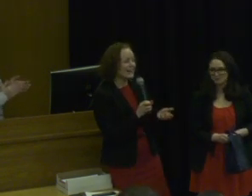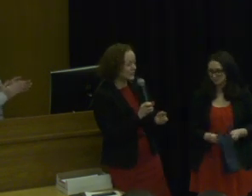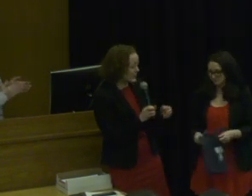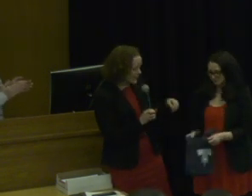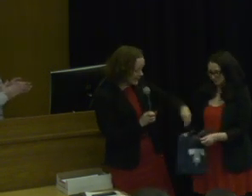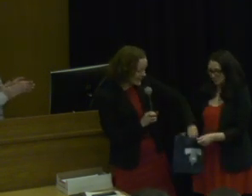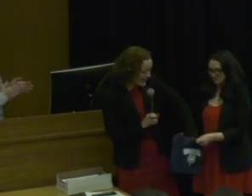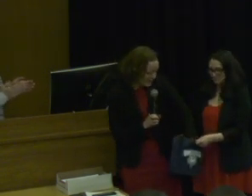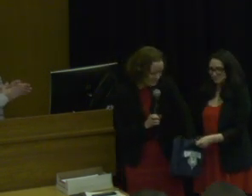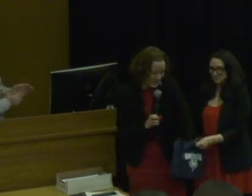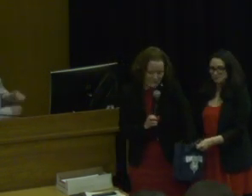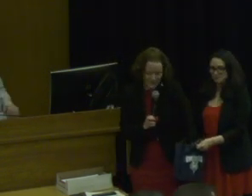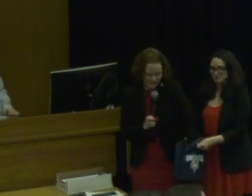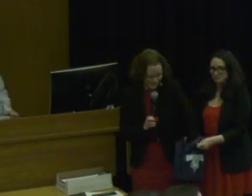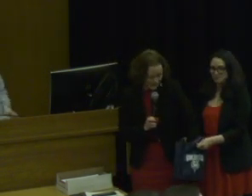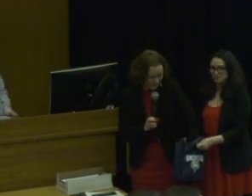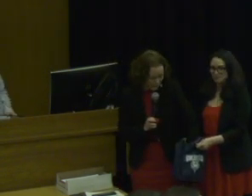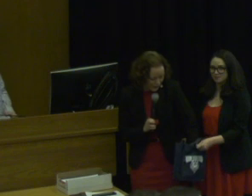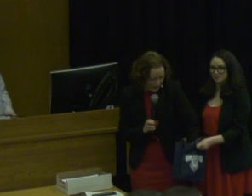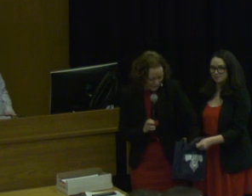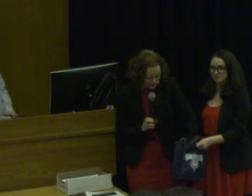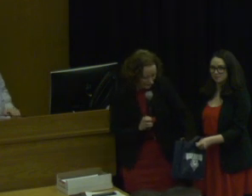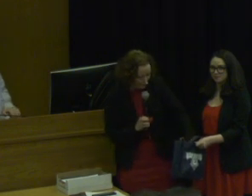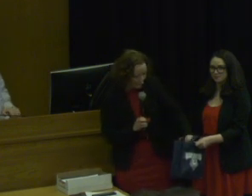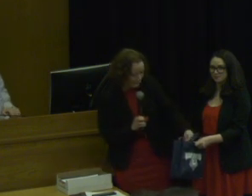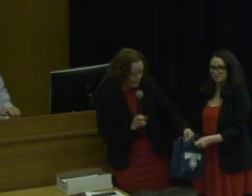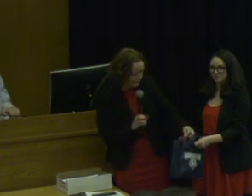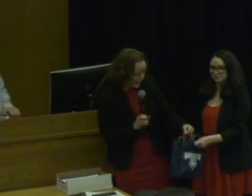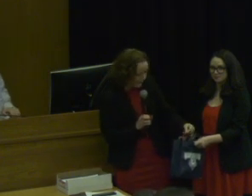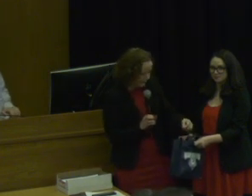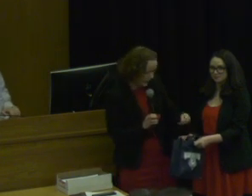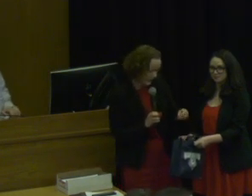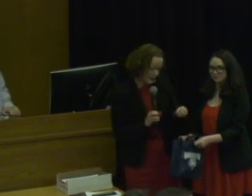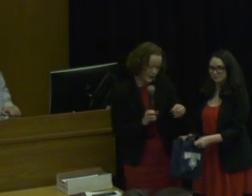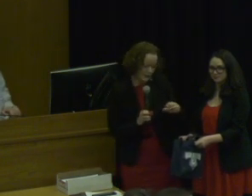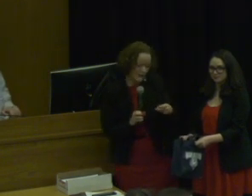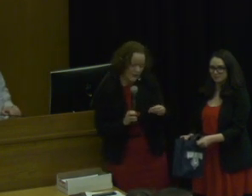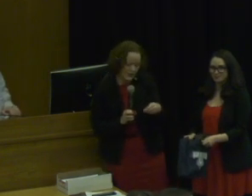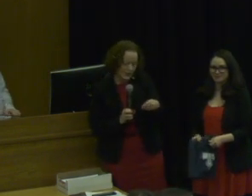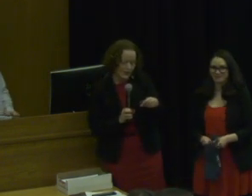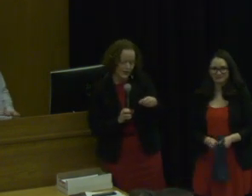All right, so the bait bag is still up for grabs. Final raffle.